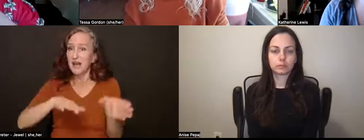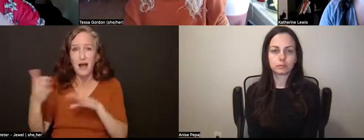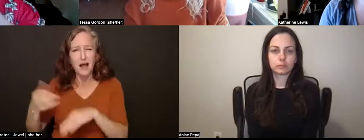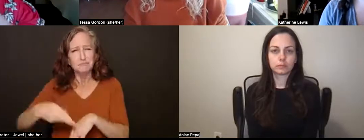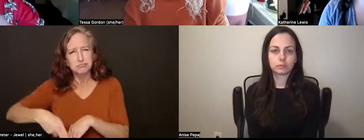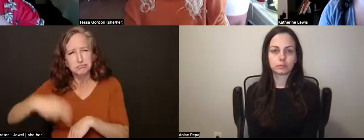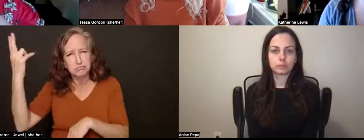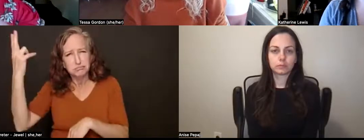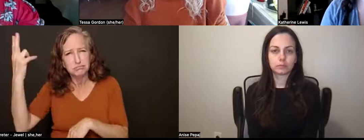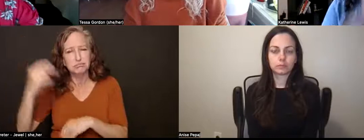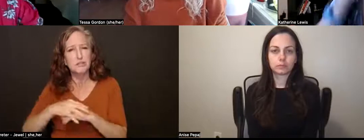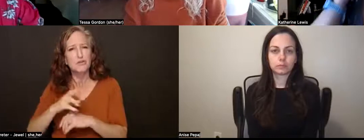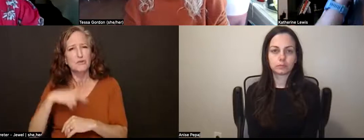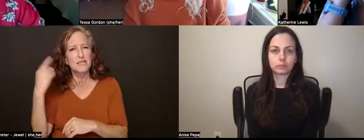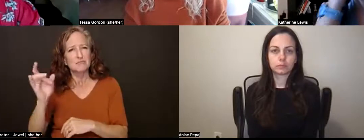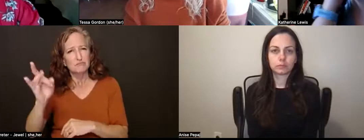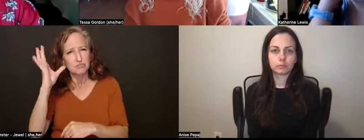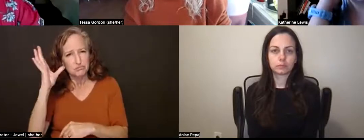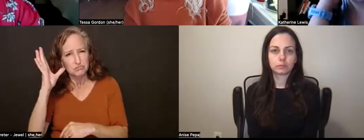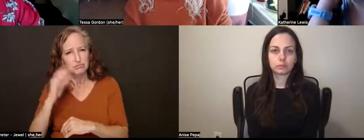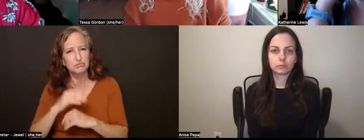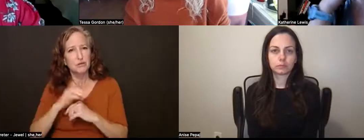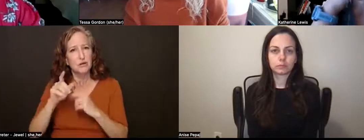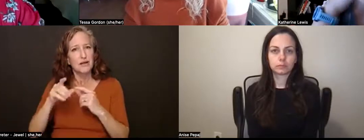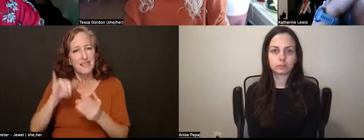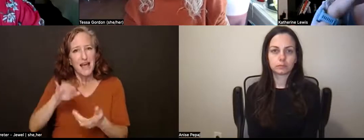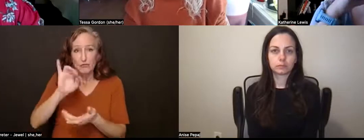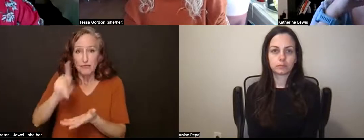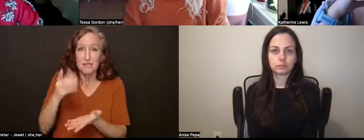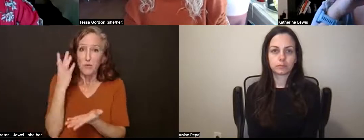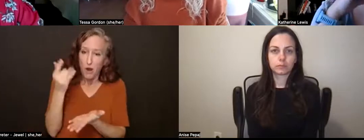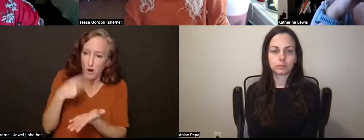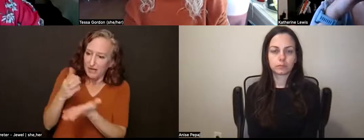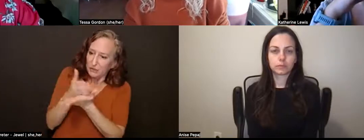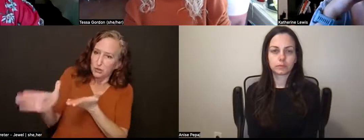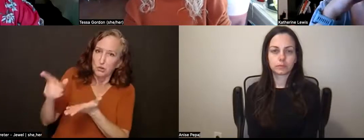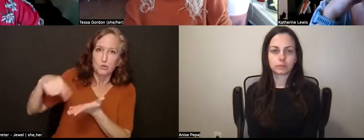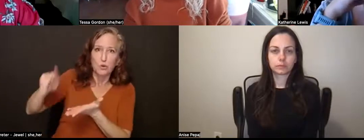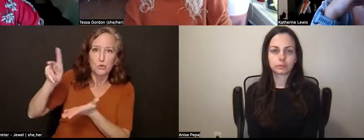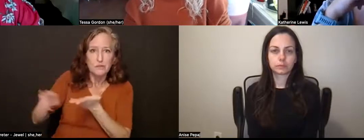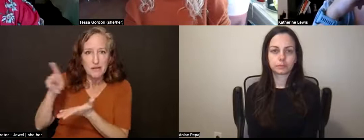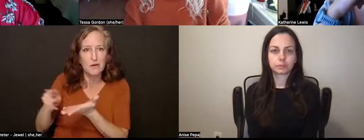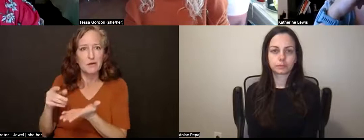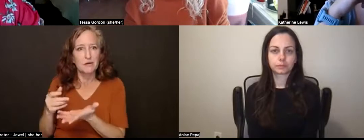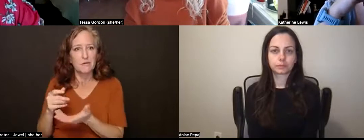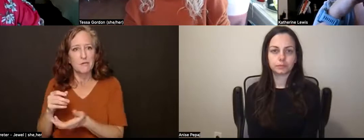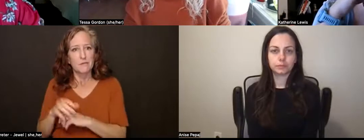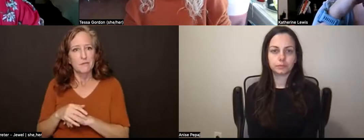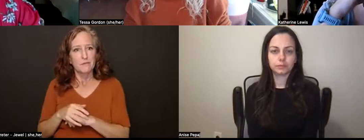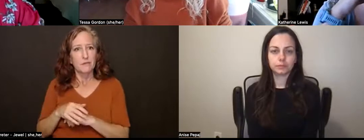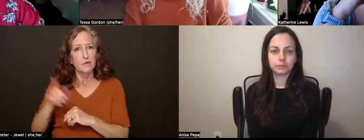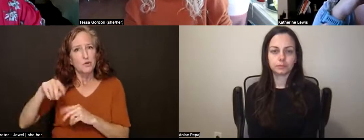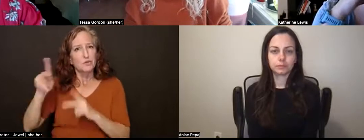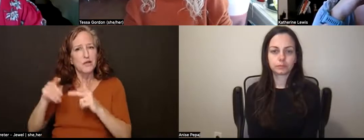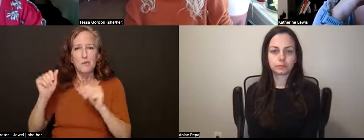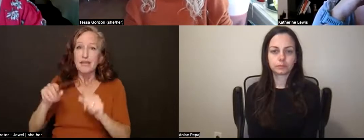huge risk when we exclude an entire segment, because those people then can be harmed. And